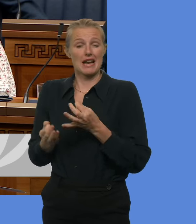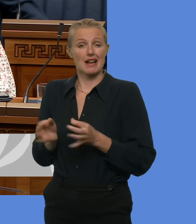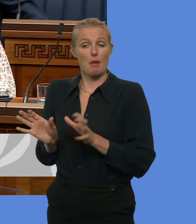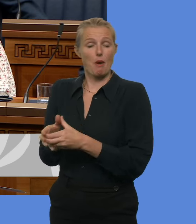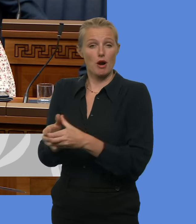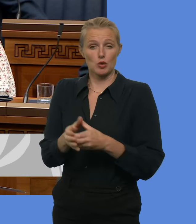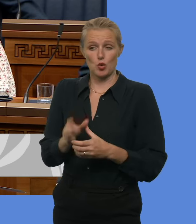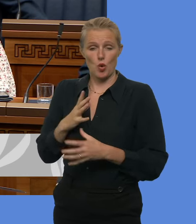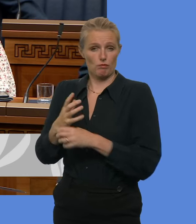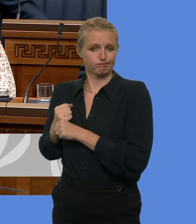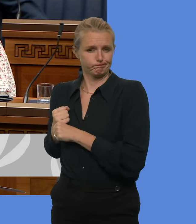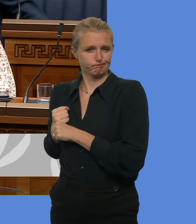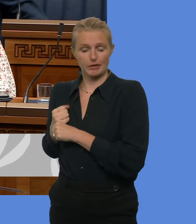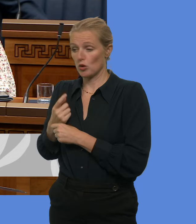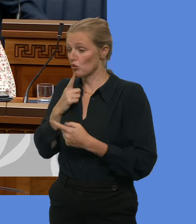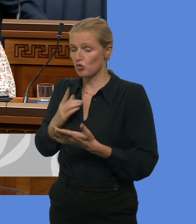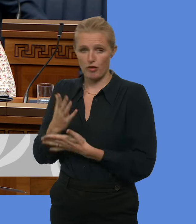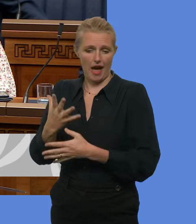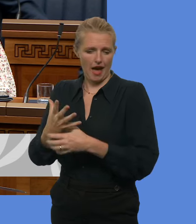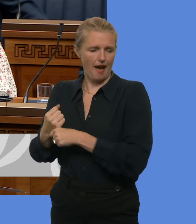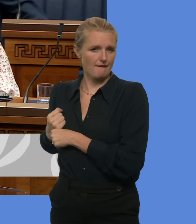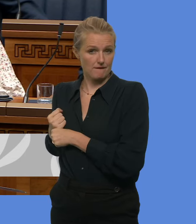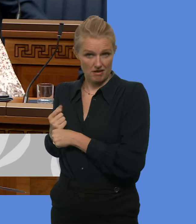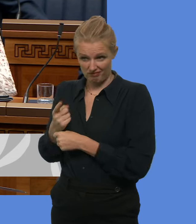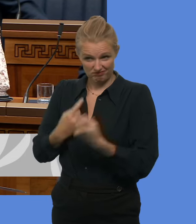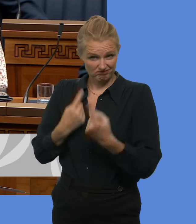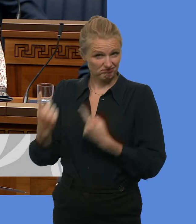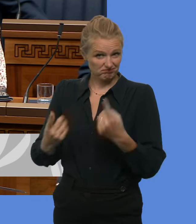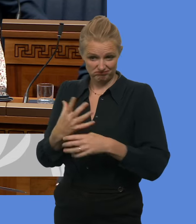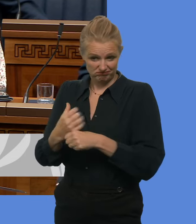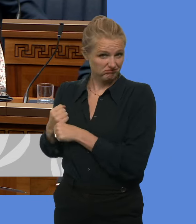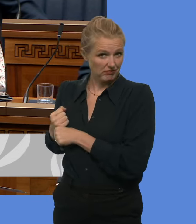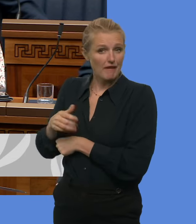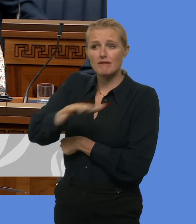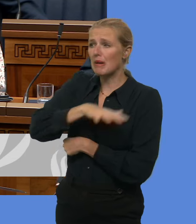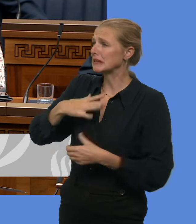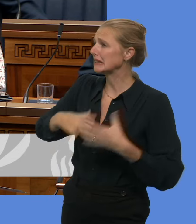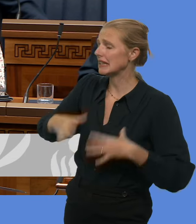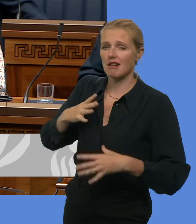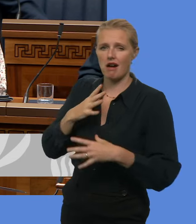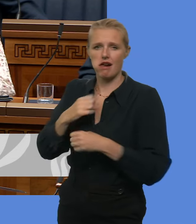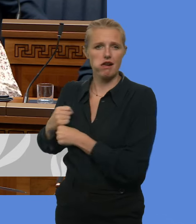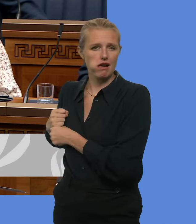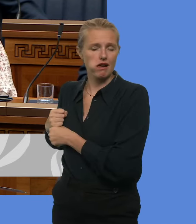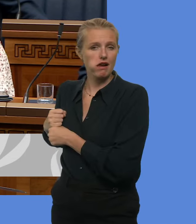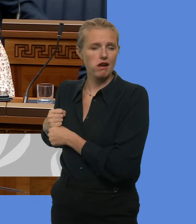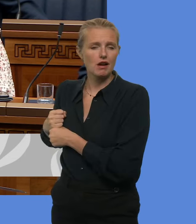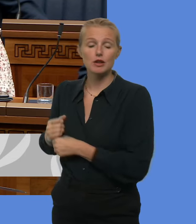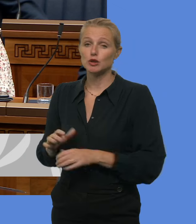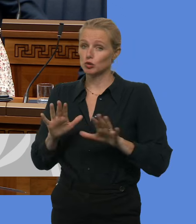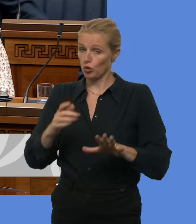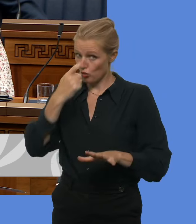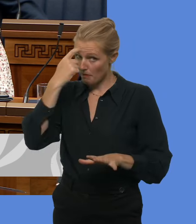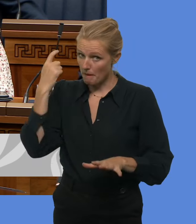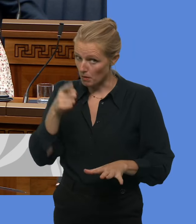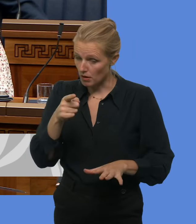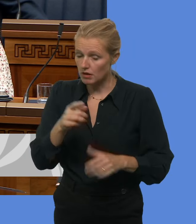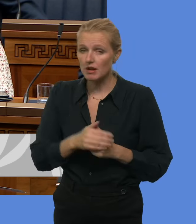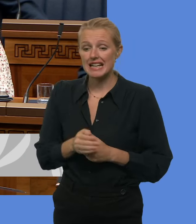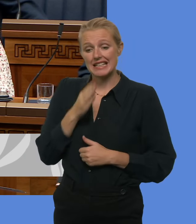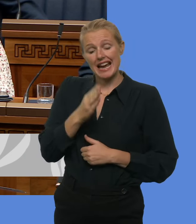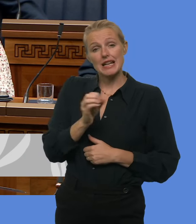others who hold that important truth that they are withholding from families. So we should never forget that 90% of the murders